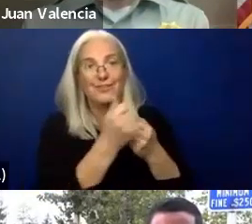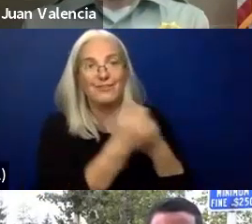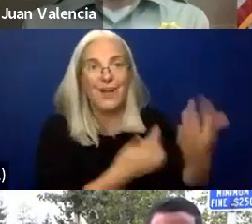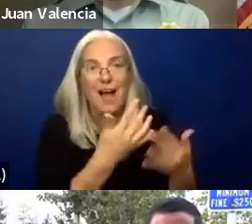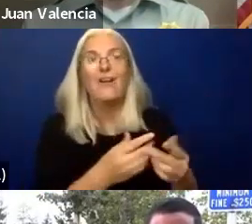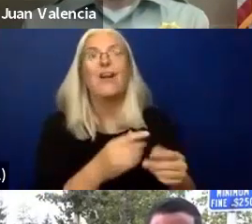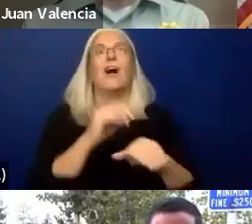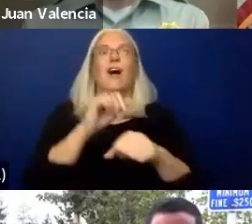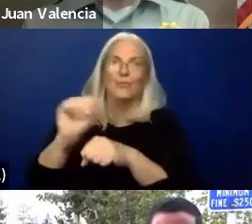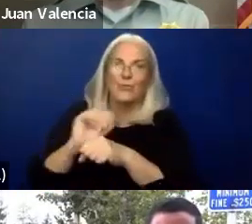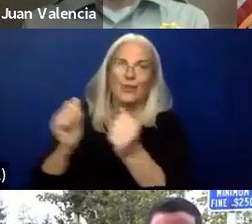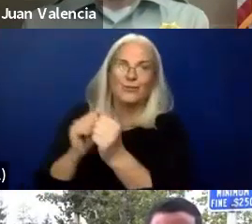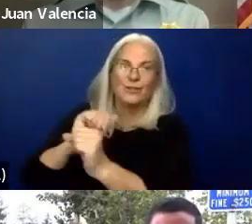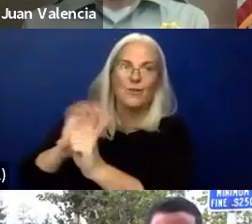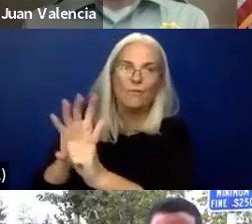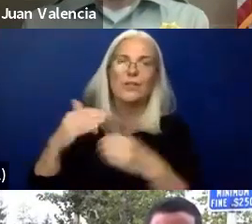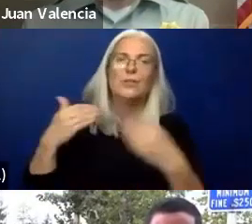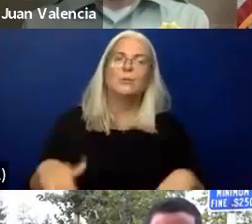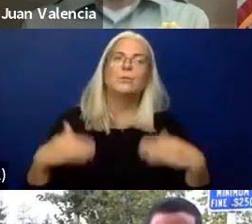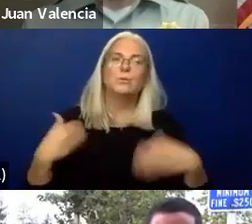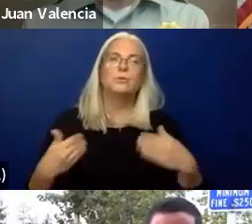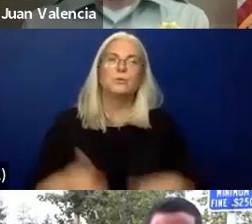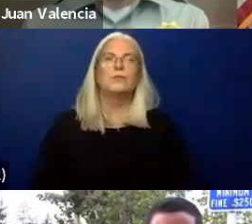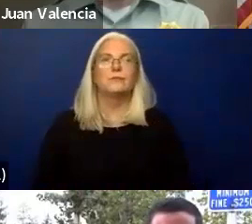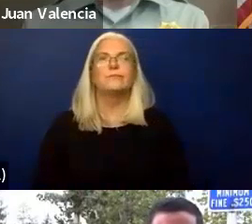safe, and I'm here to answer any questions from public health.